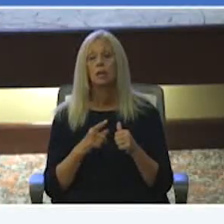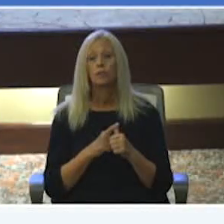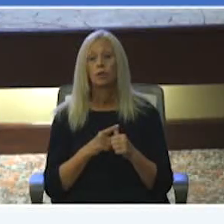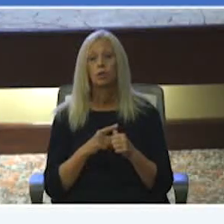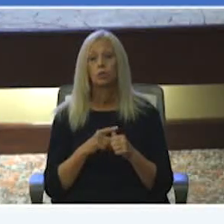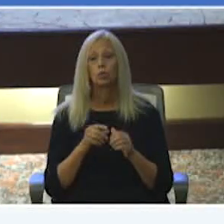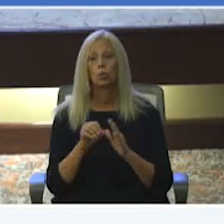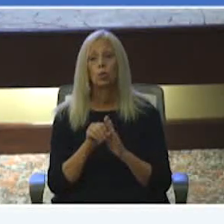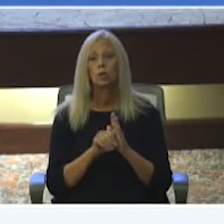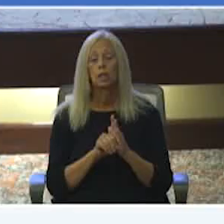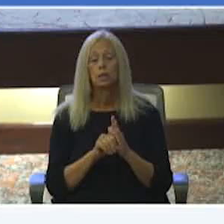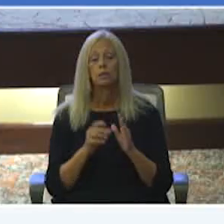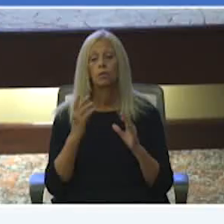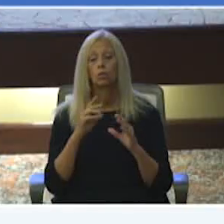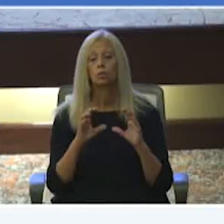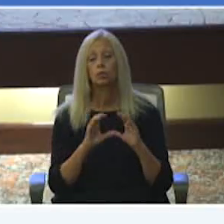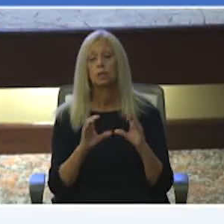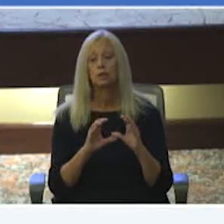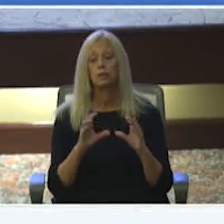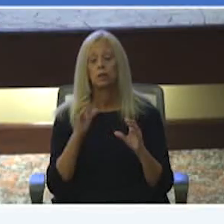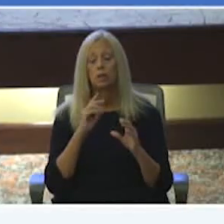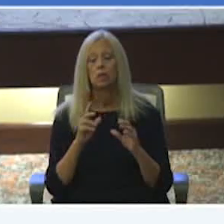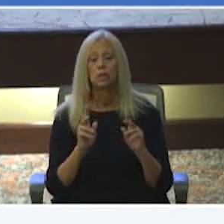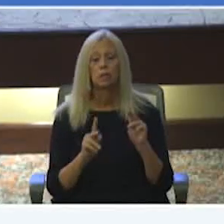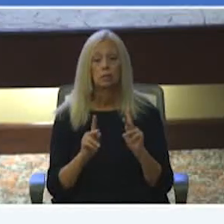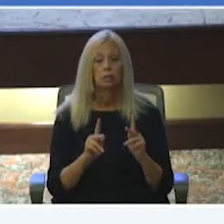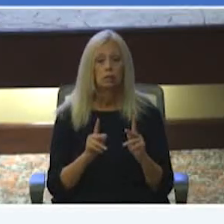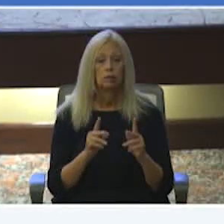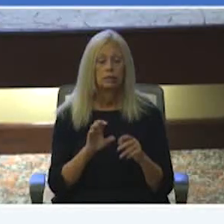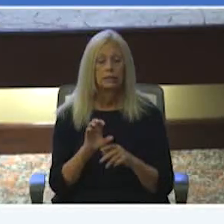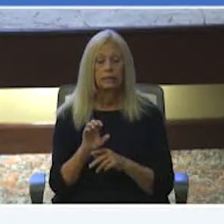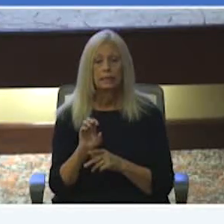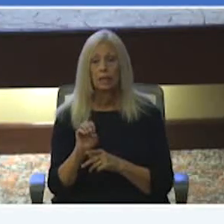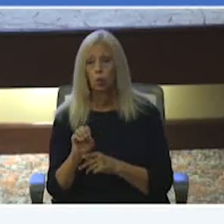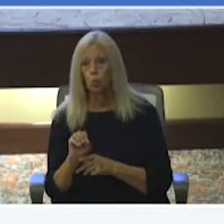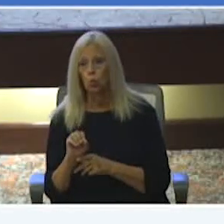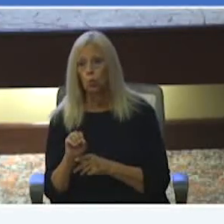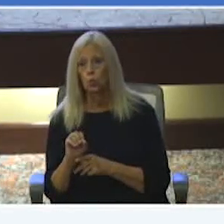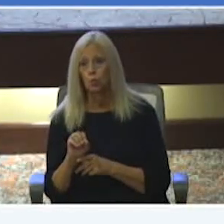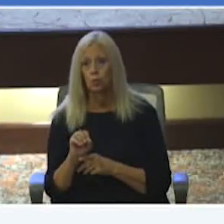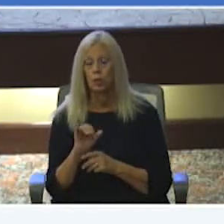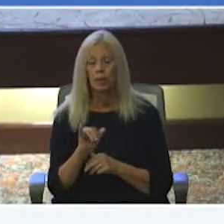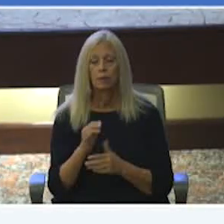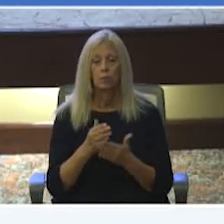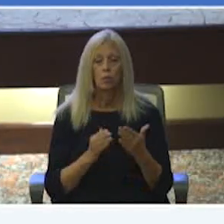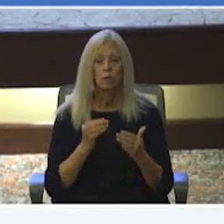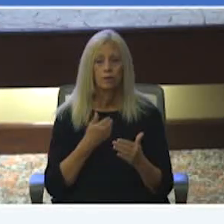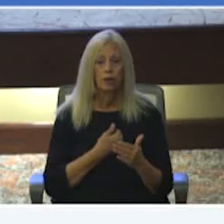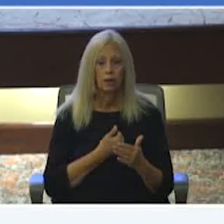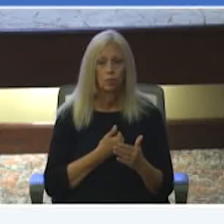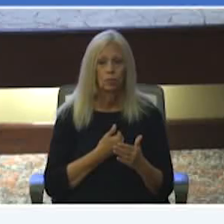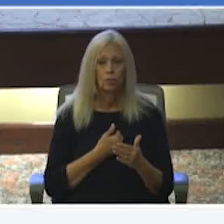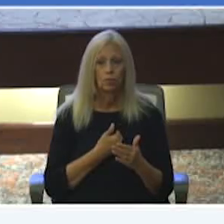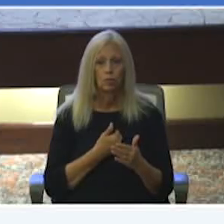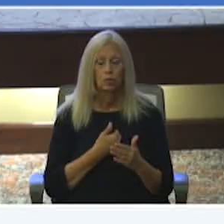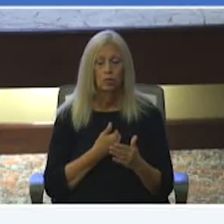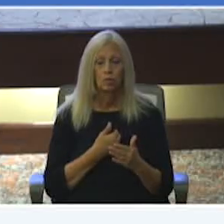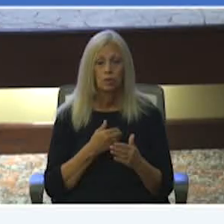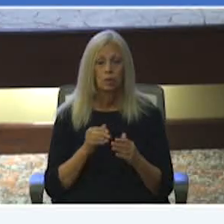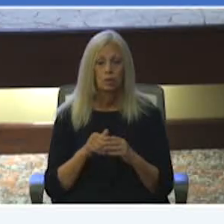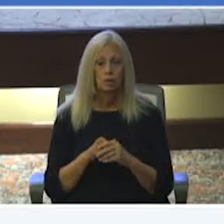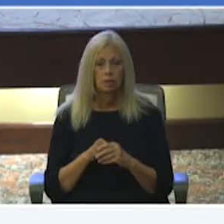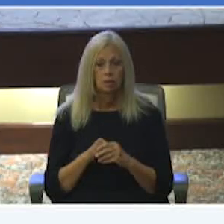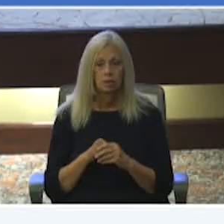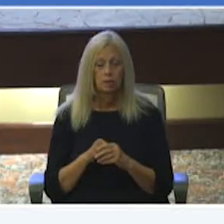amendment dealing with certificates of occupancy, or what we call a CO. As part of our department efficiency